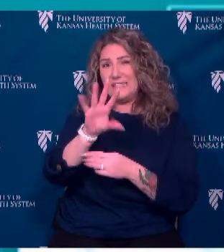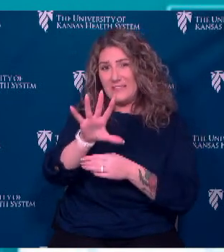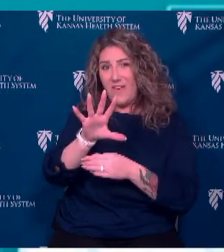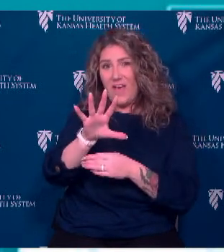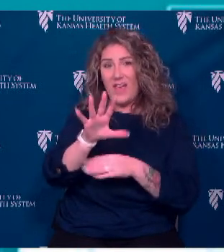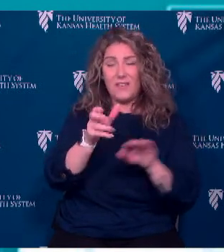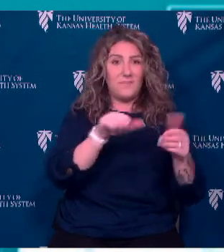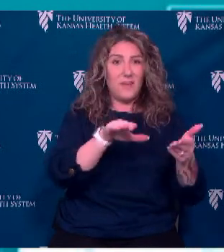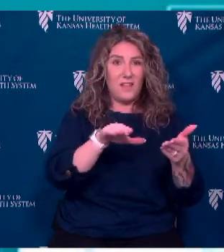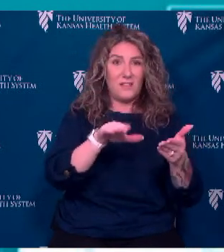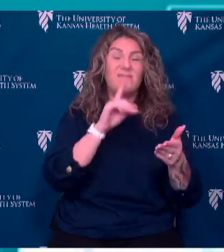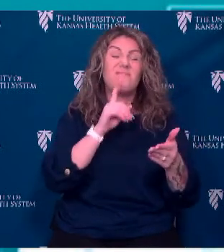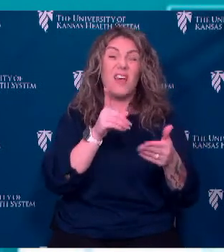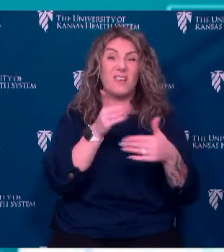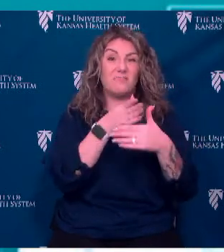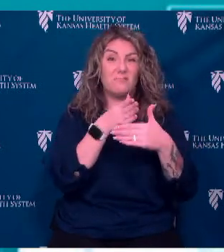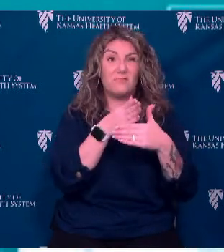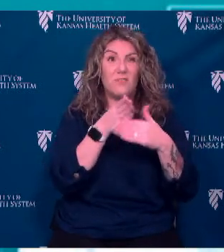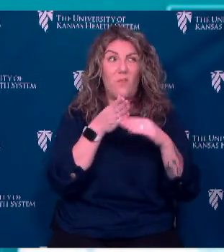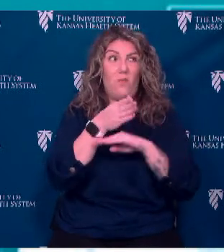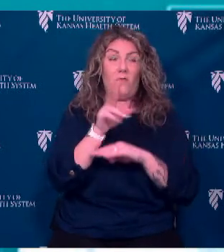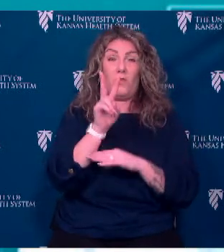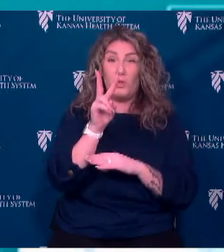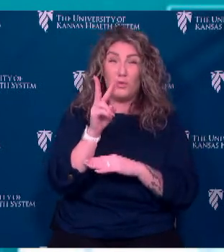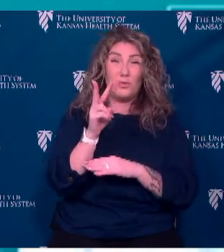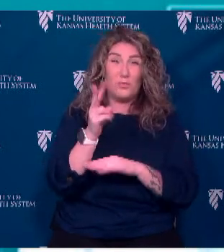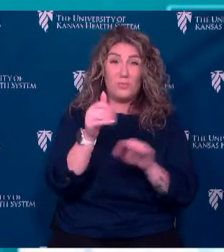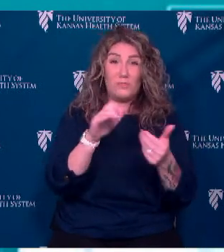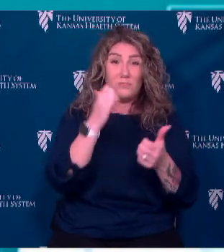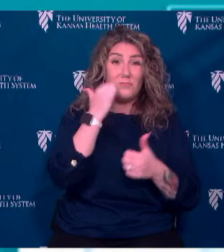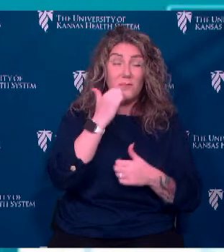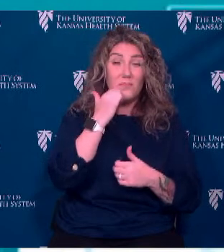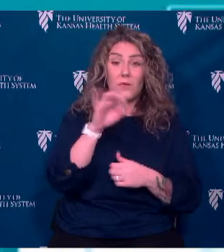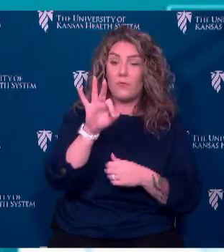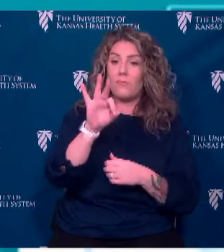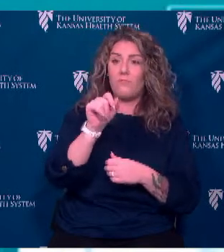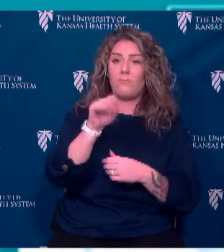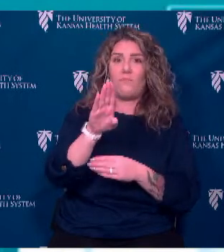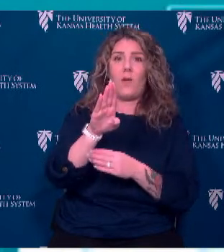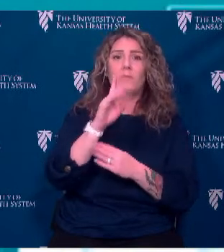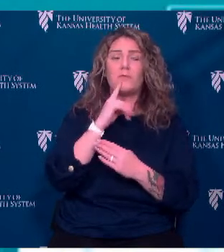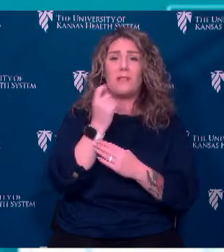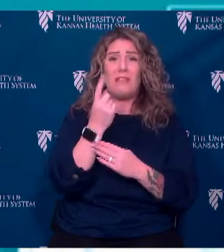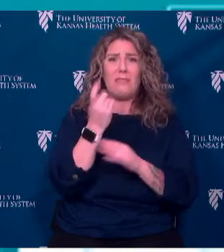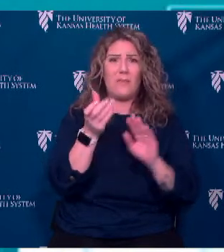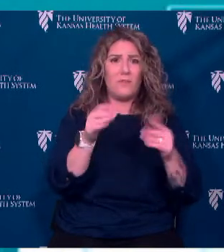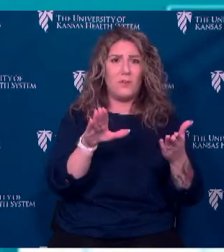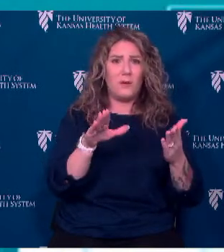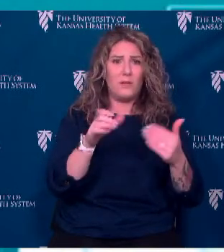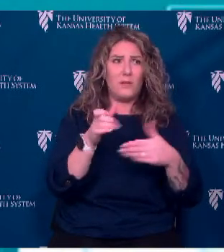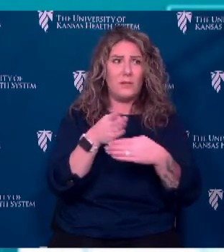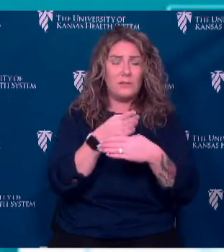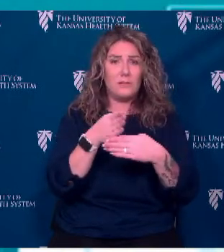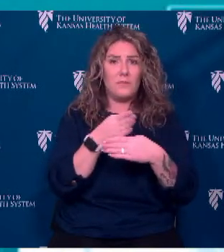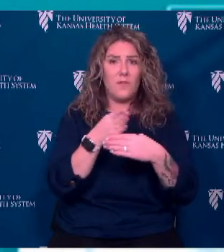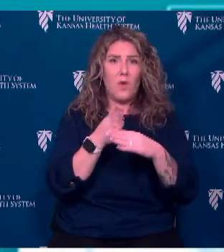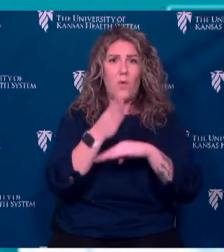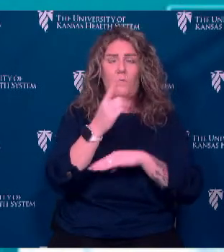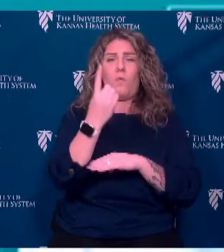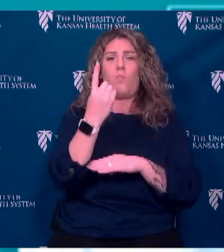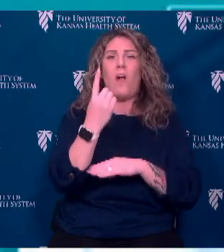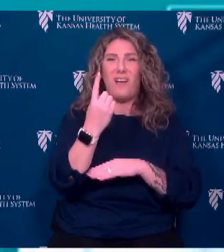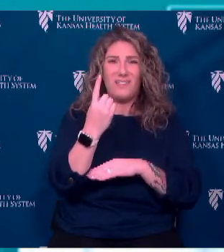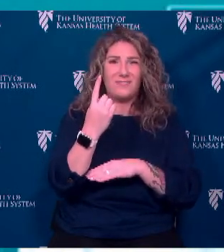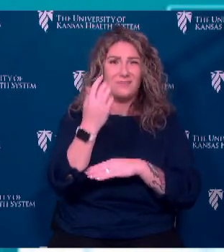is averaging a little over 2 a day. So far in February, we've had 11 deaths, which is averaging just over 1 a day. So